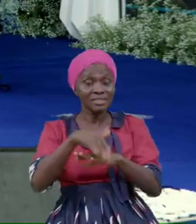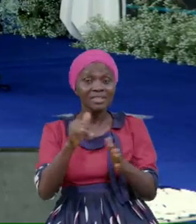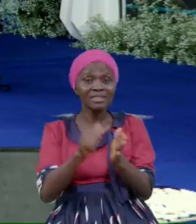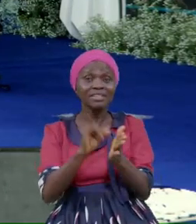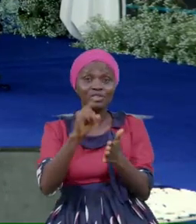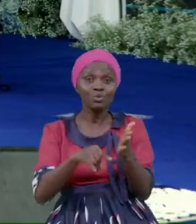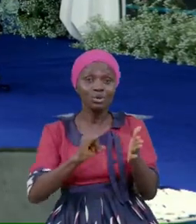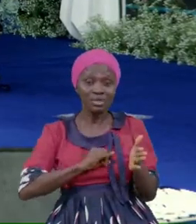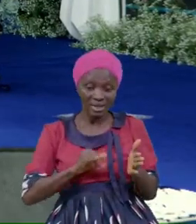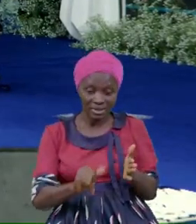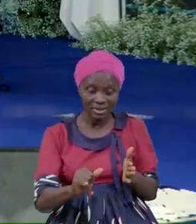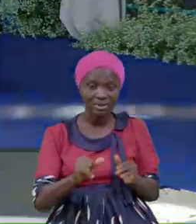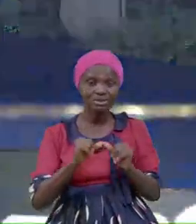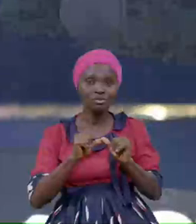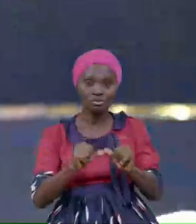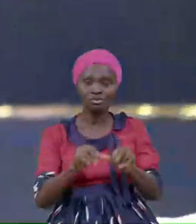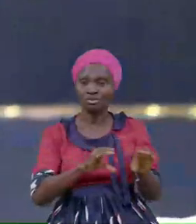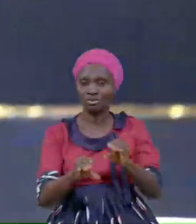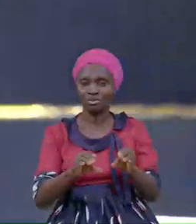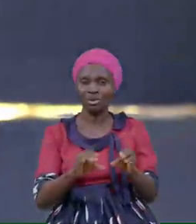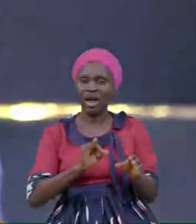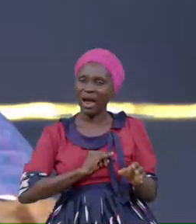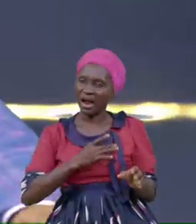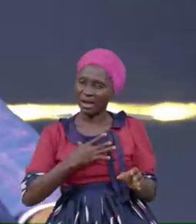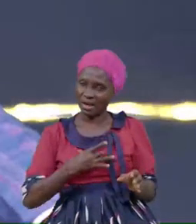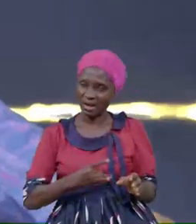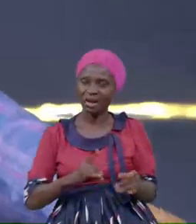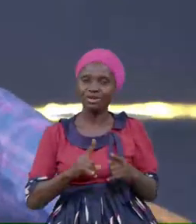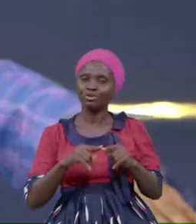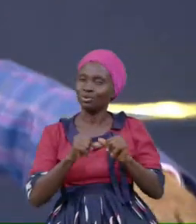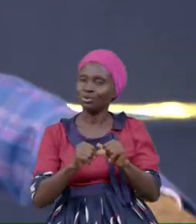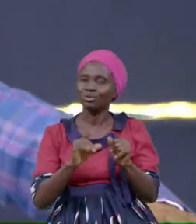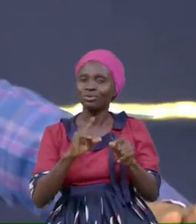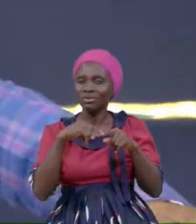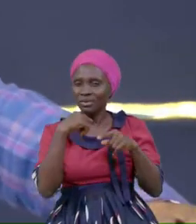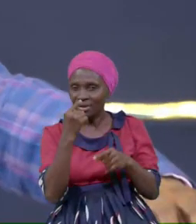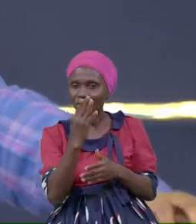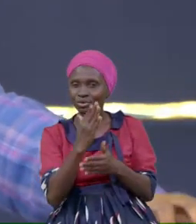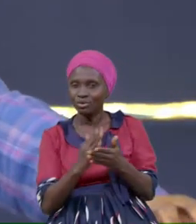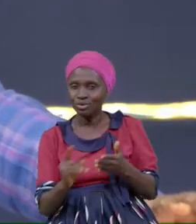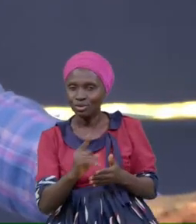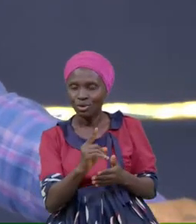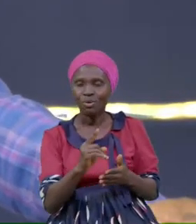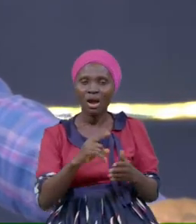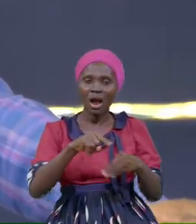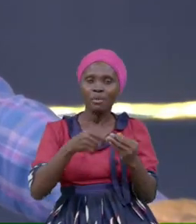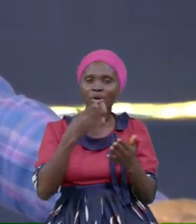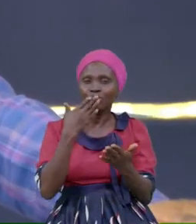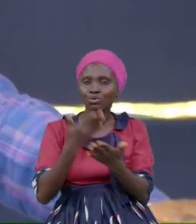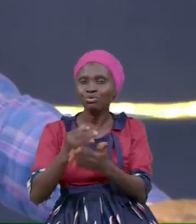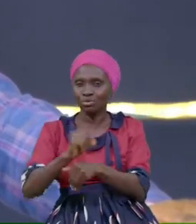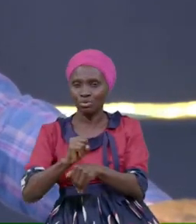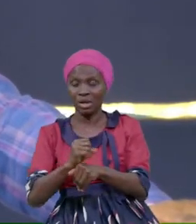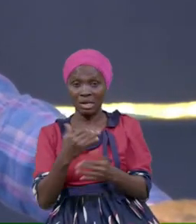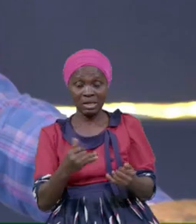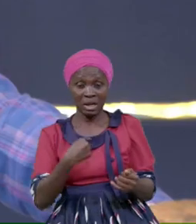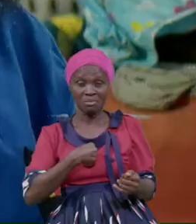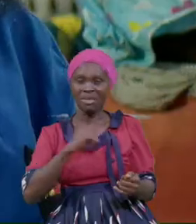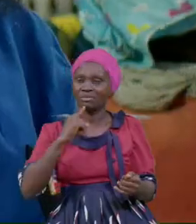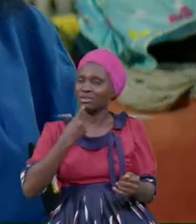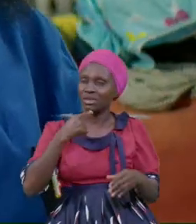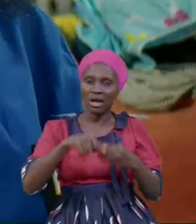tell somebody good works, good works, good works. Now, I'm zealous of good works. You are the next person.